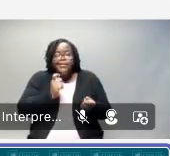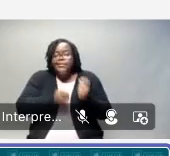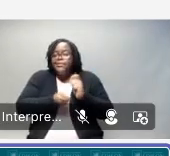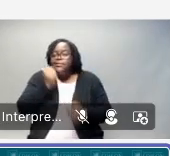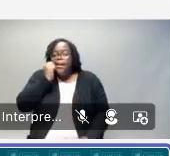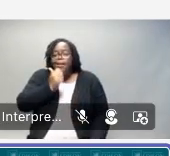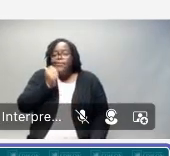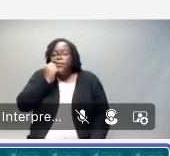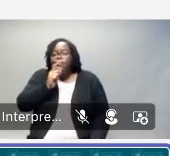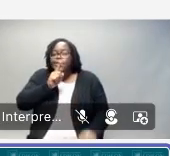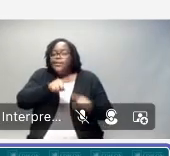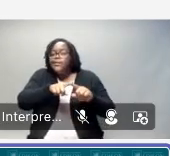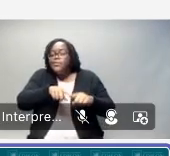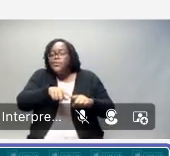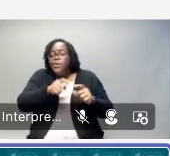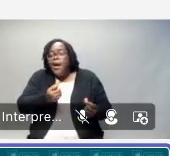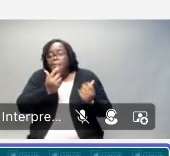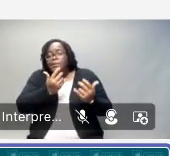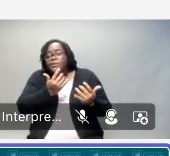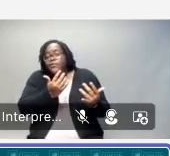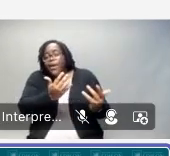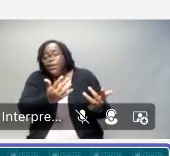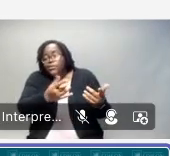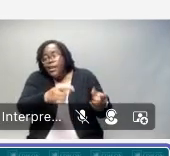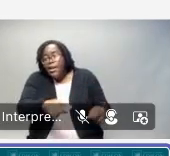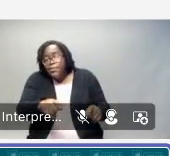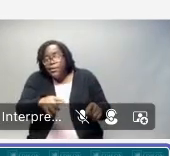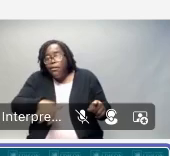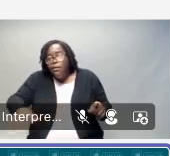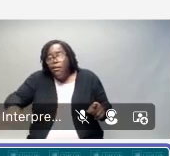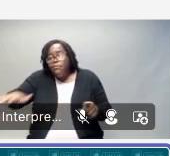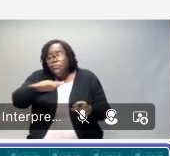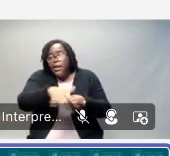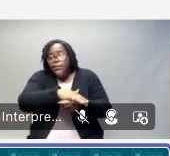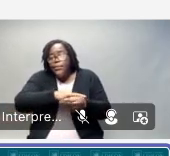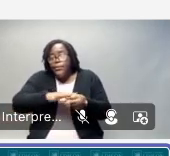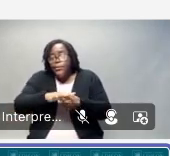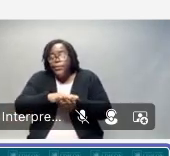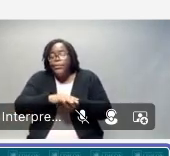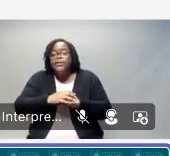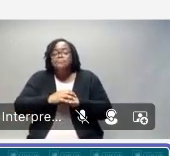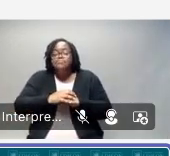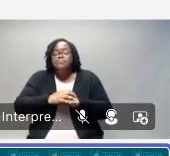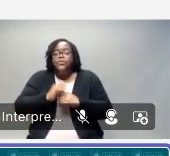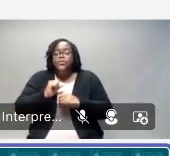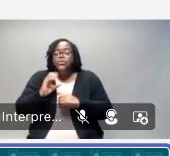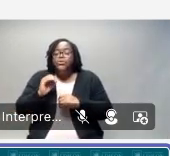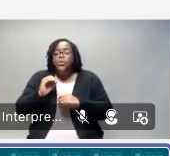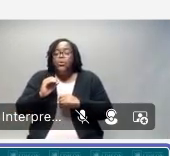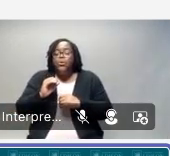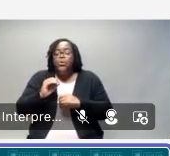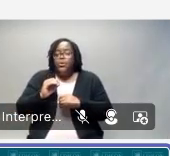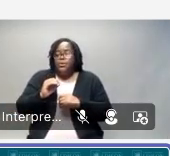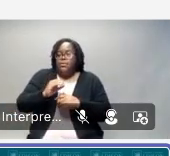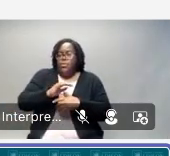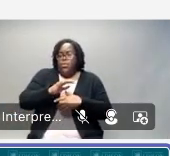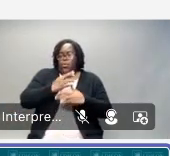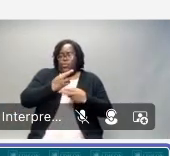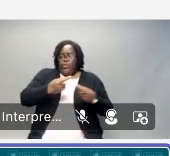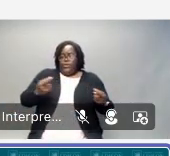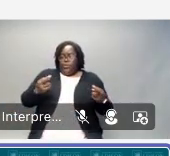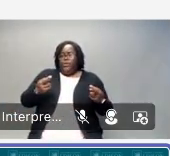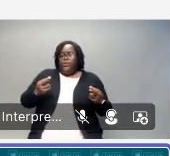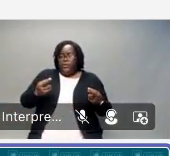just depending on how much fire activity is occurring throughout the region. And so that those resources